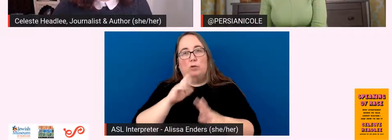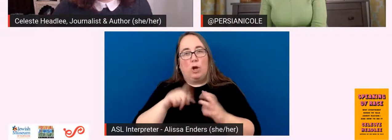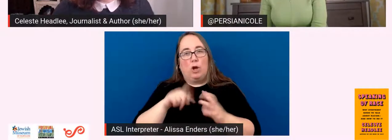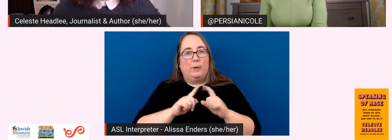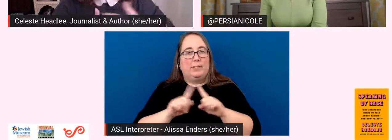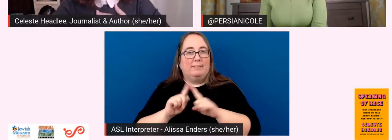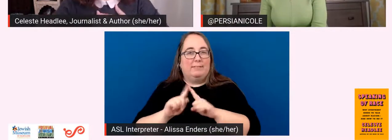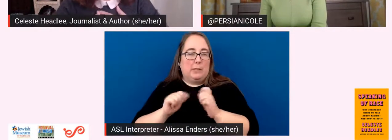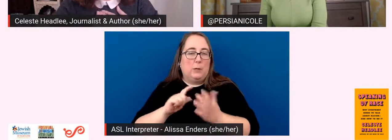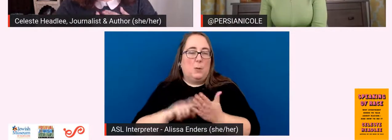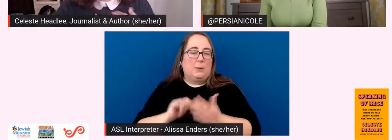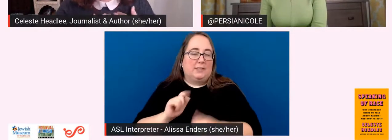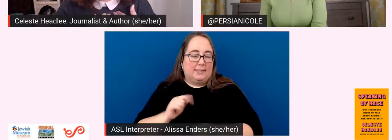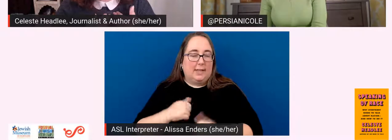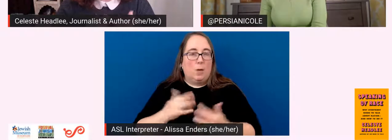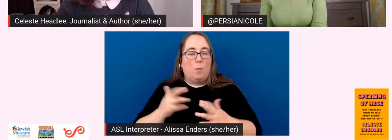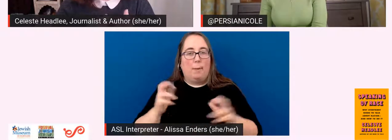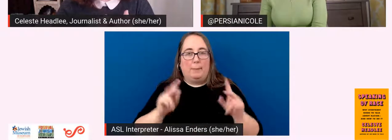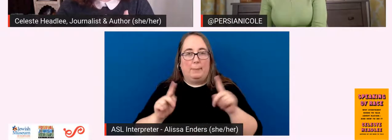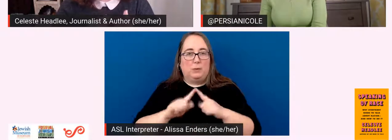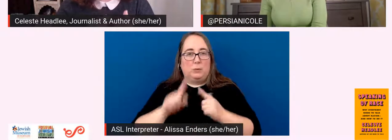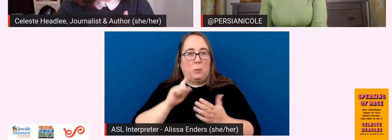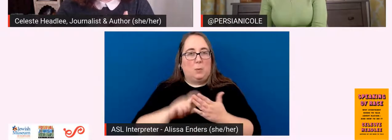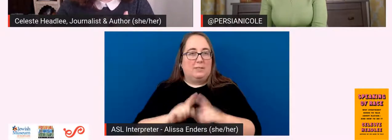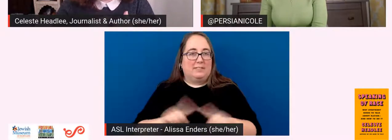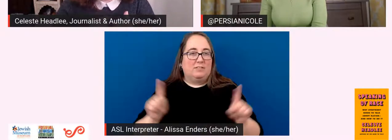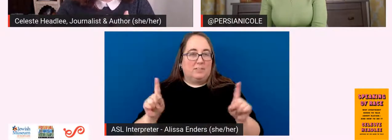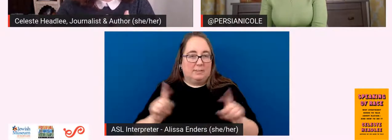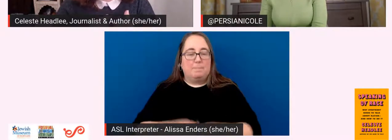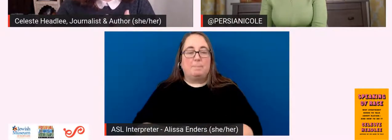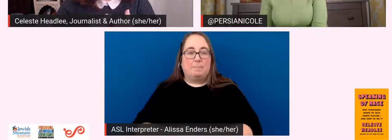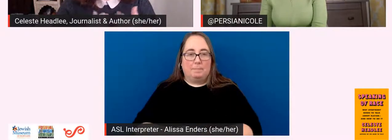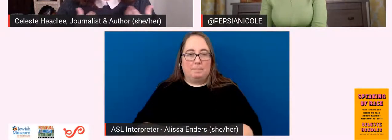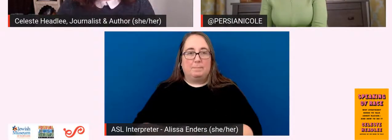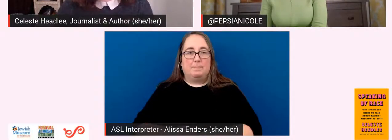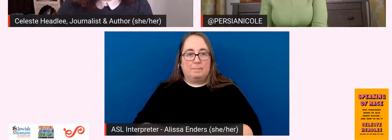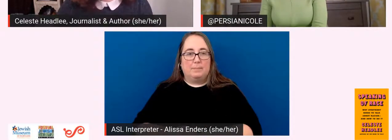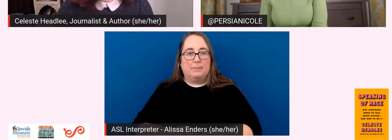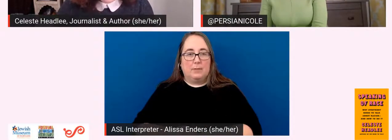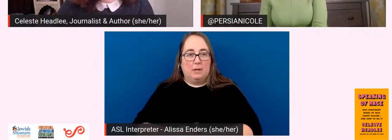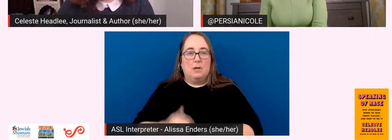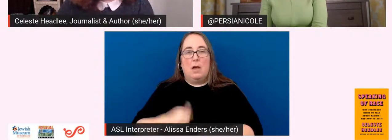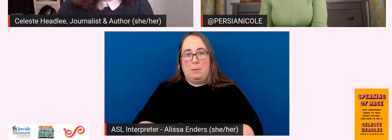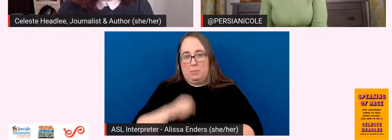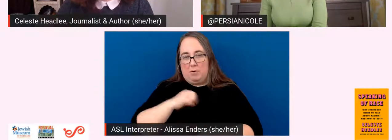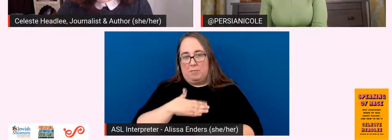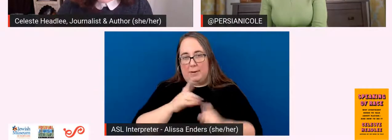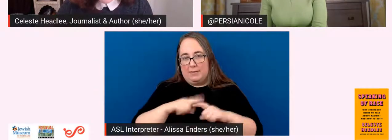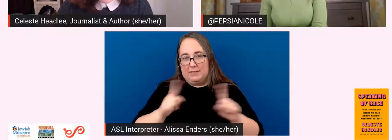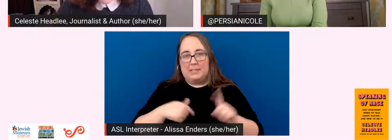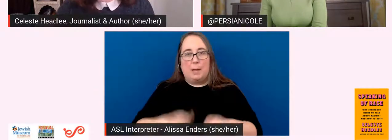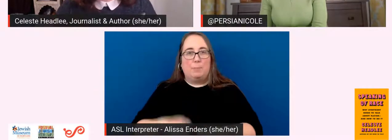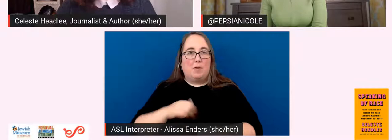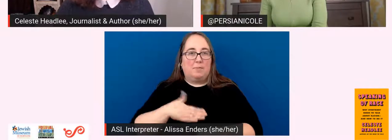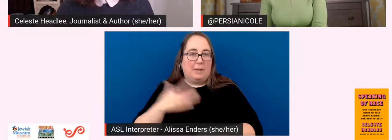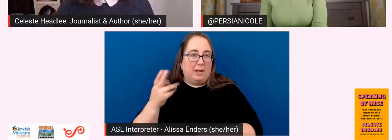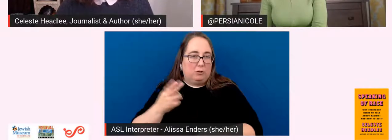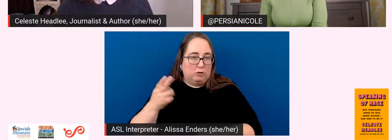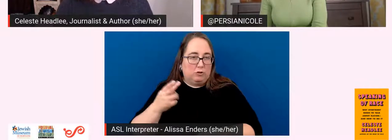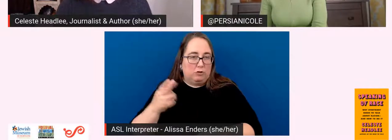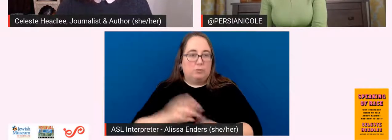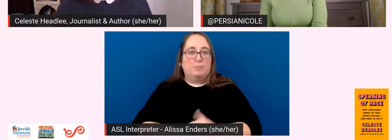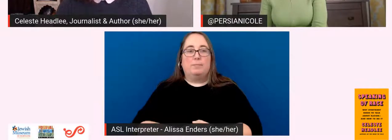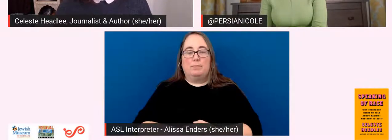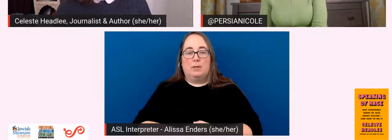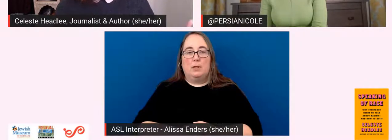and notice it. I want people to notice my difference. Mm-hmm. I'm proud of it. I'm proud of my heritage. Notice it